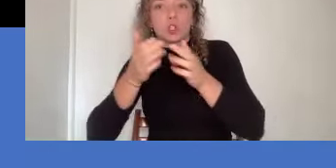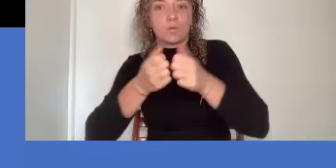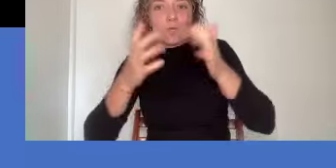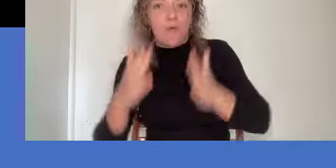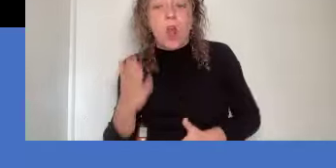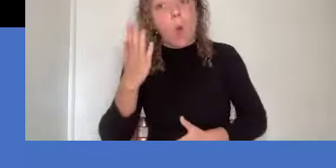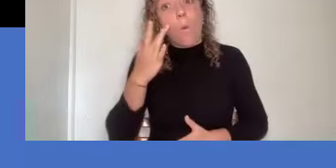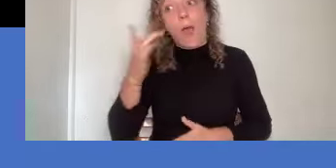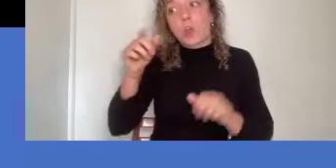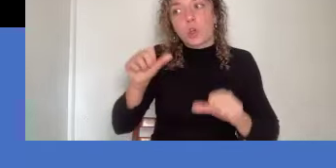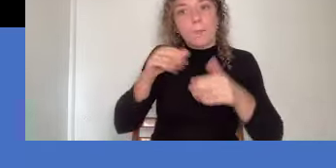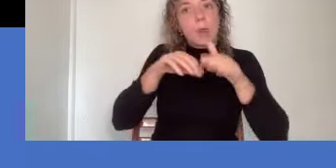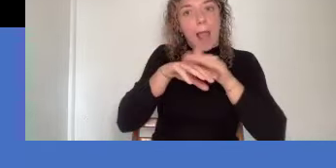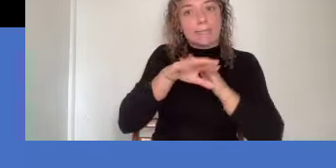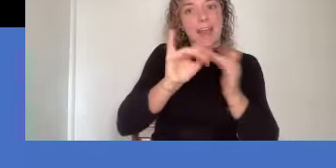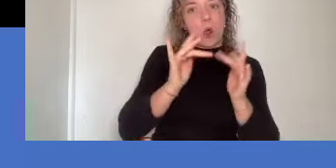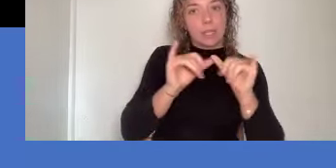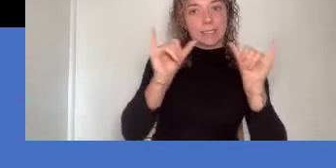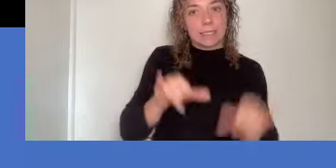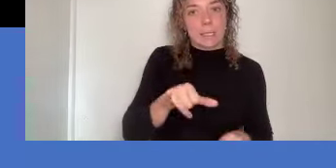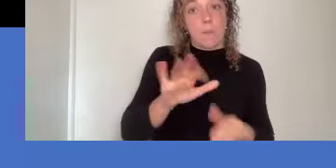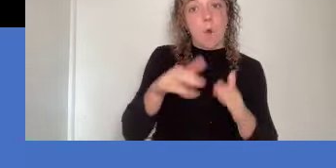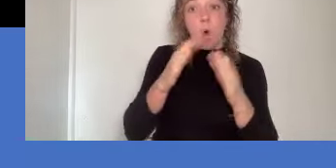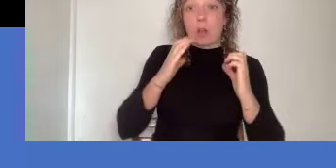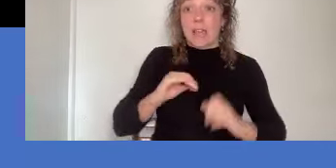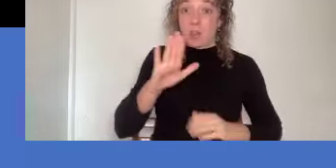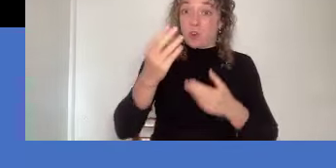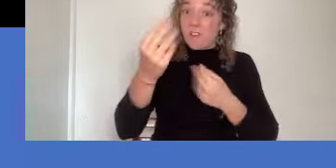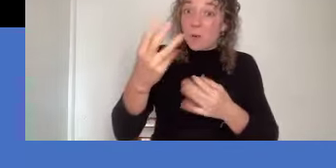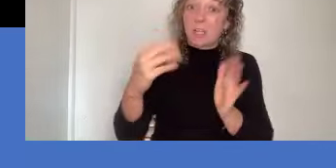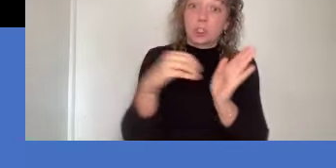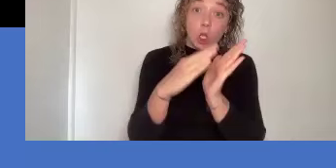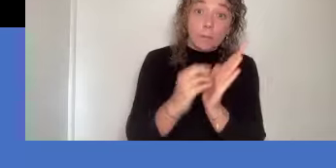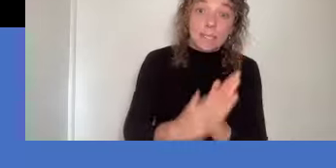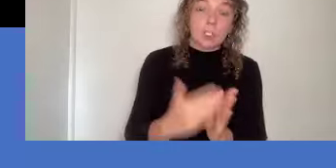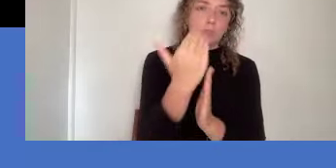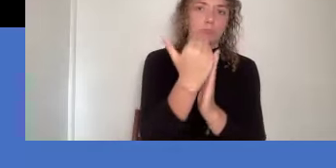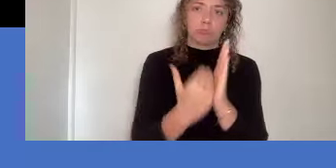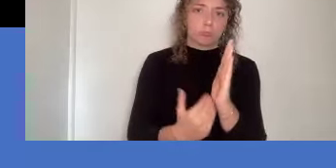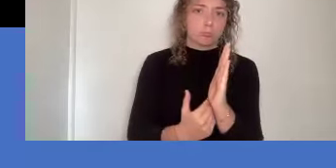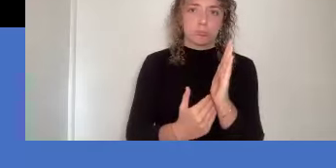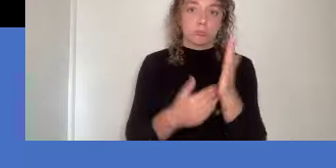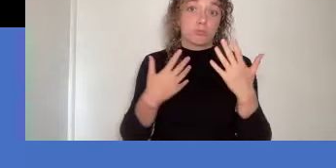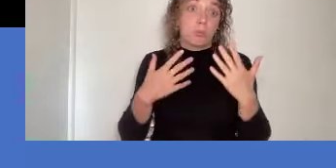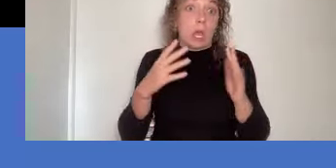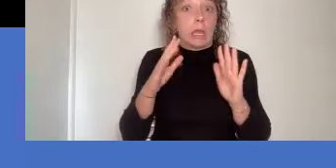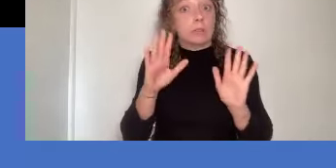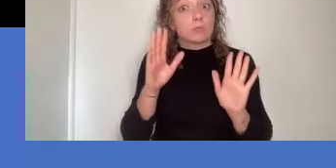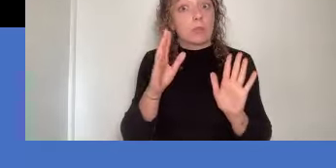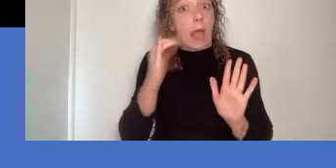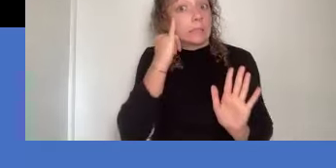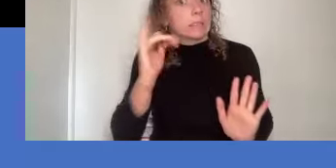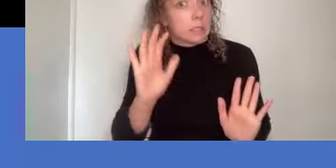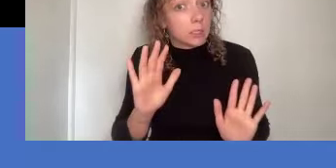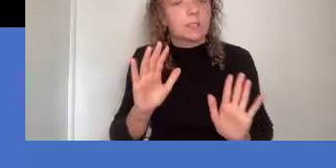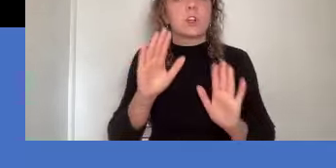to access the online system, and all the client's information and documentation are ideally already there. And they